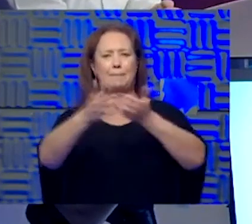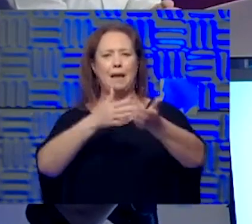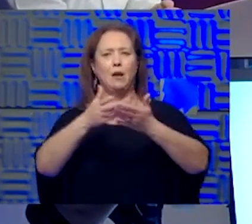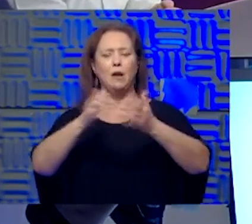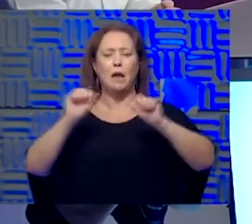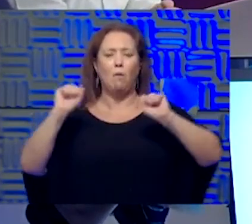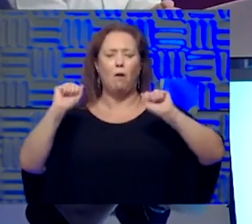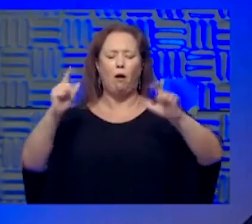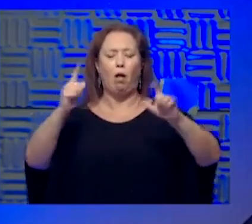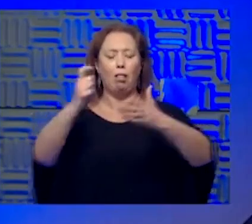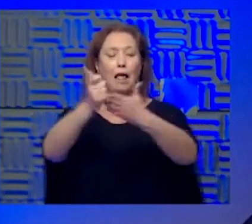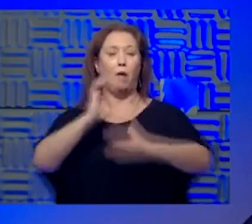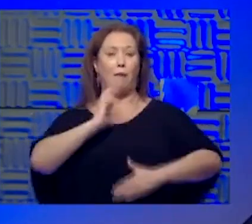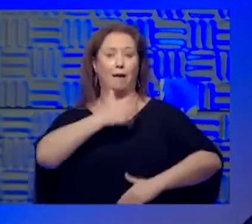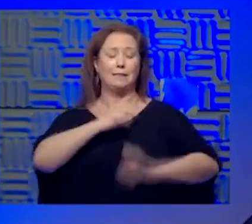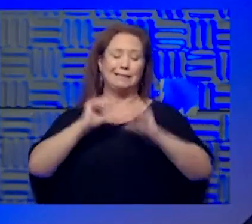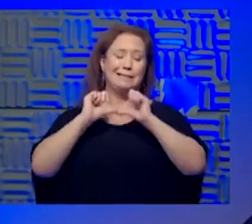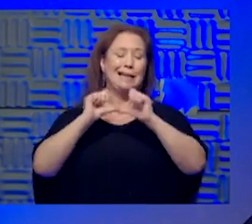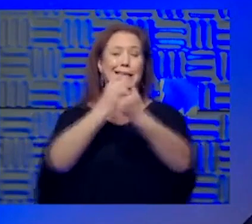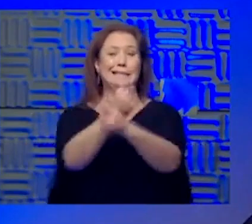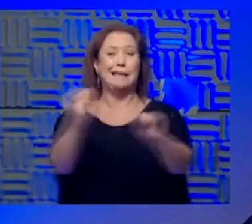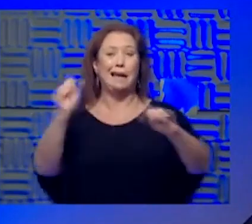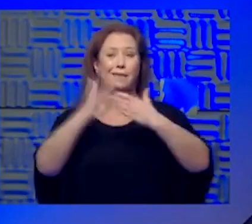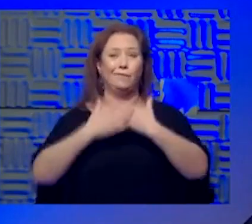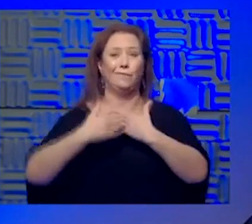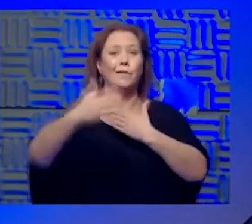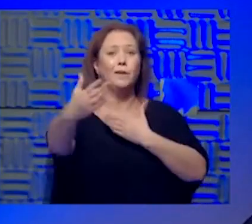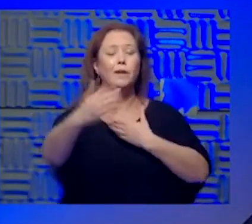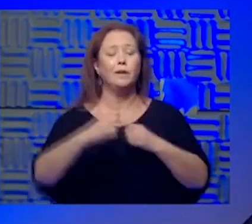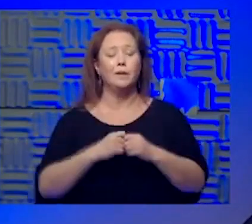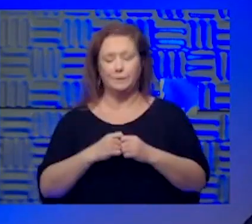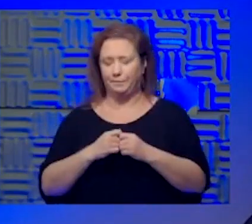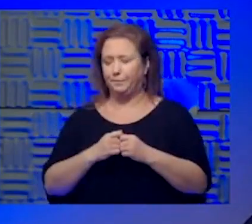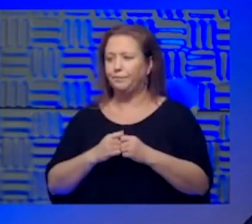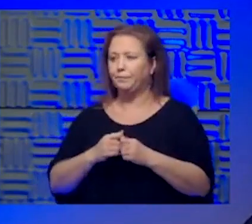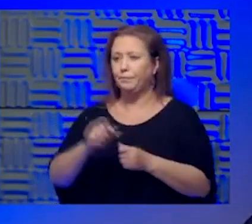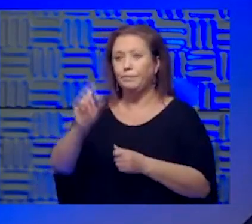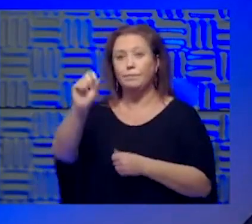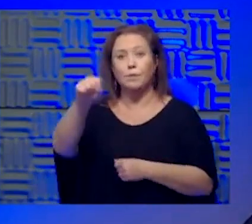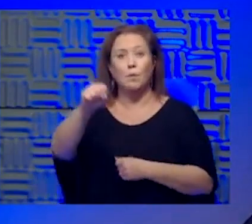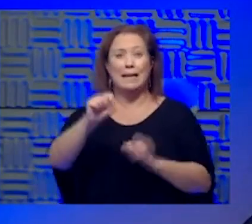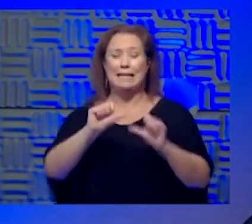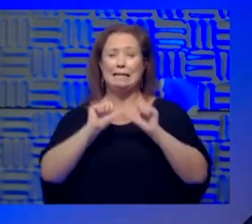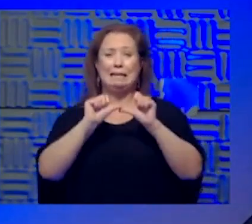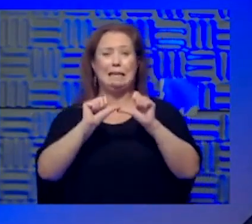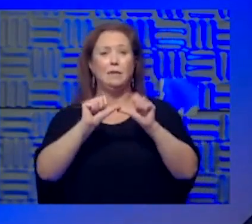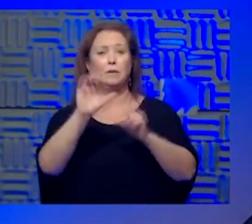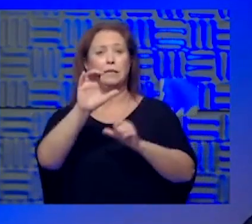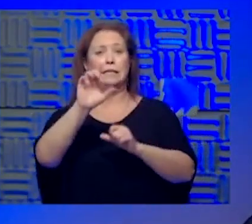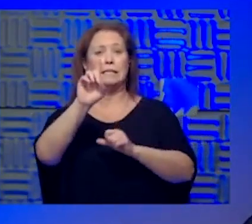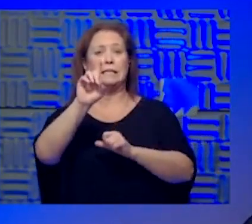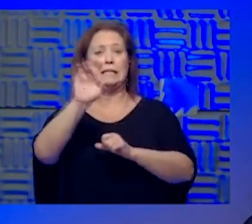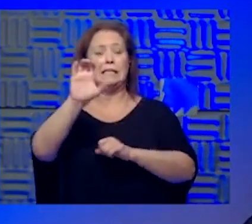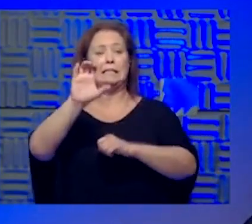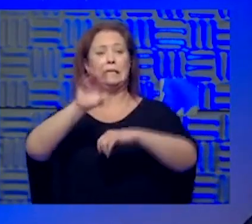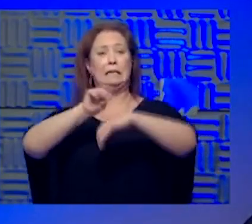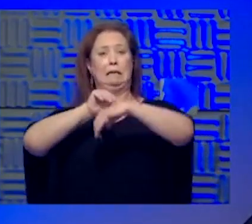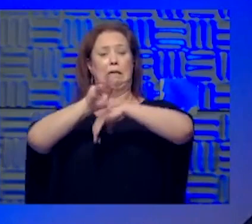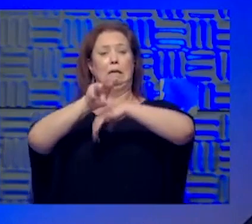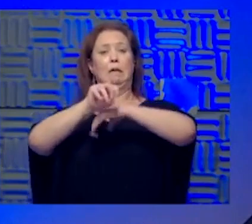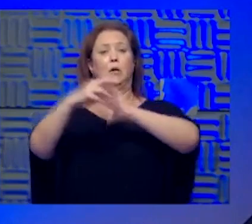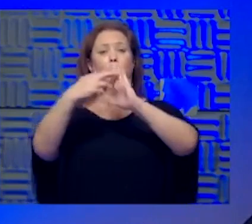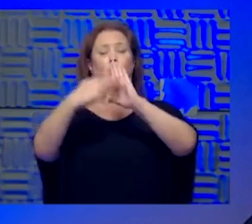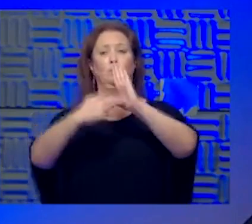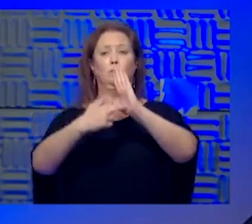all going to help us. Yeah, absolutely. We need to continue to do those things. So the CDC guidance says that it,